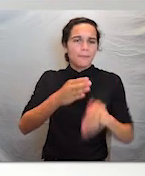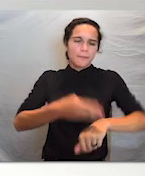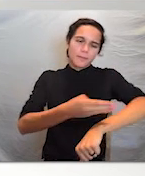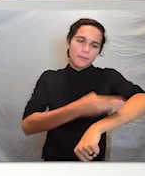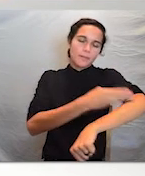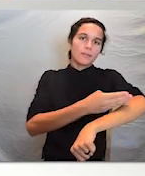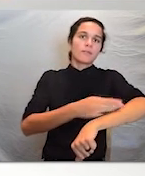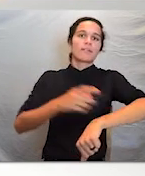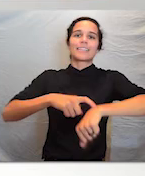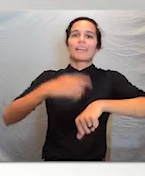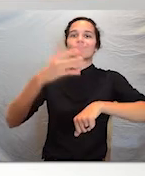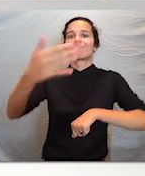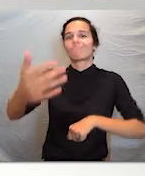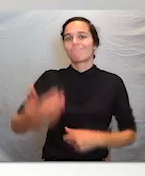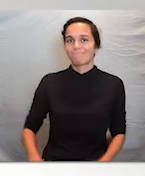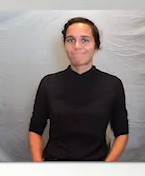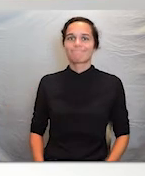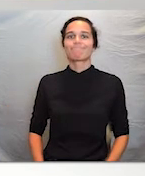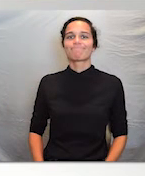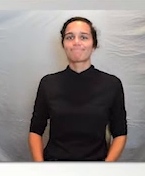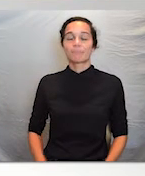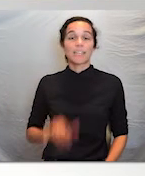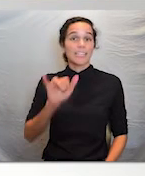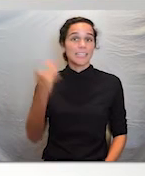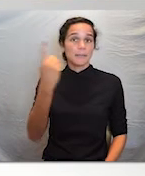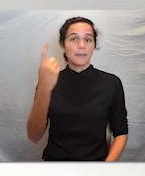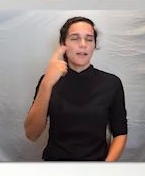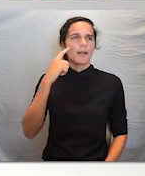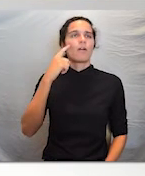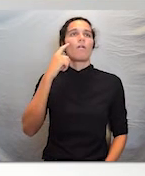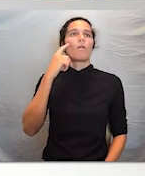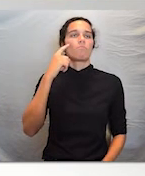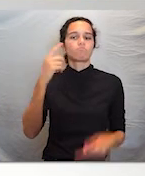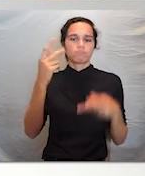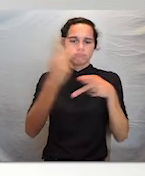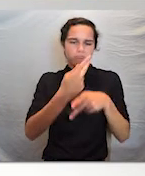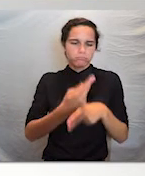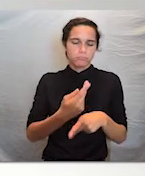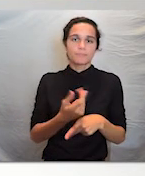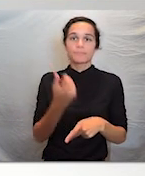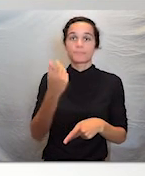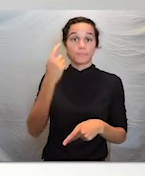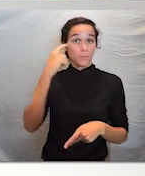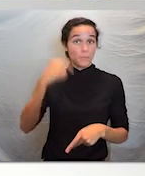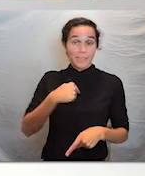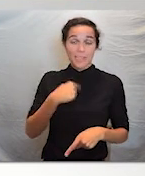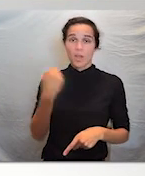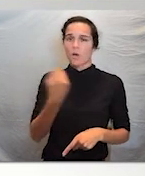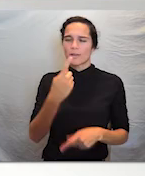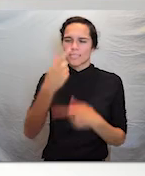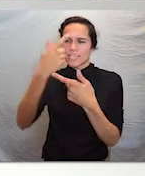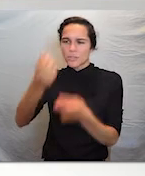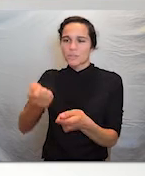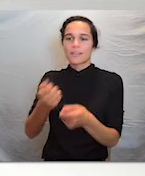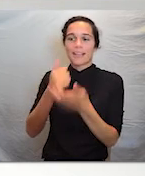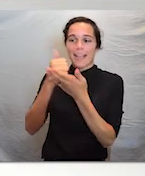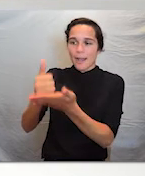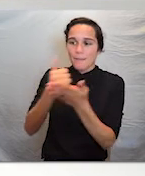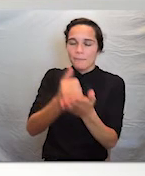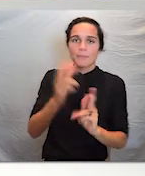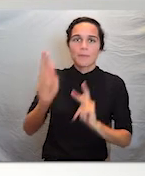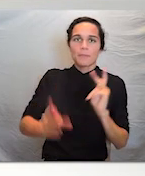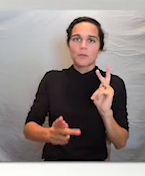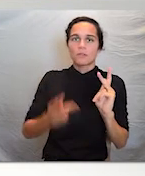So that's something that I had to figure out, because I always had an interest in helping people at a young age.